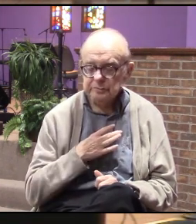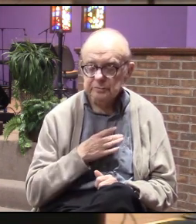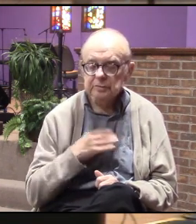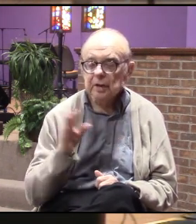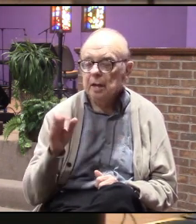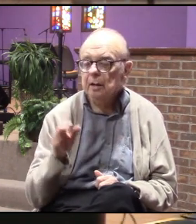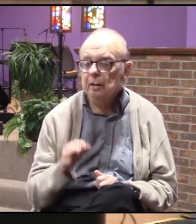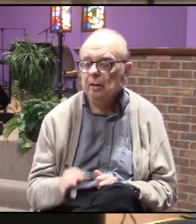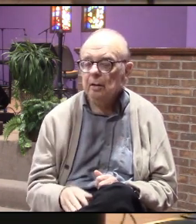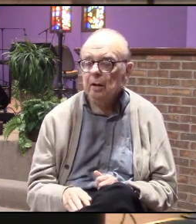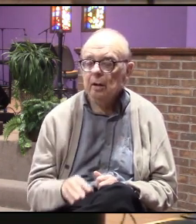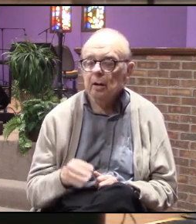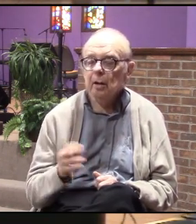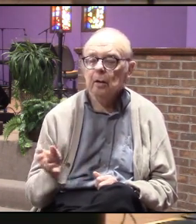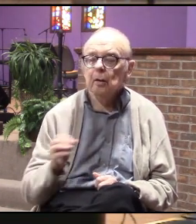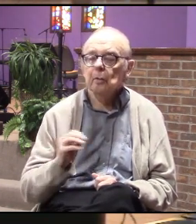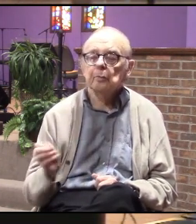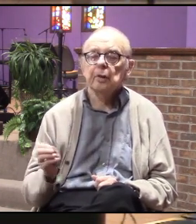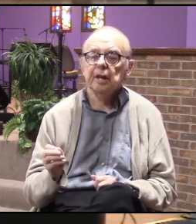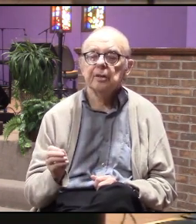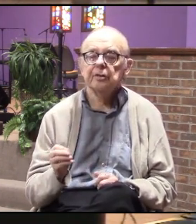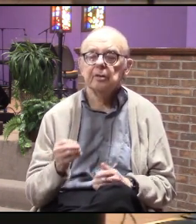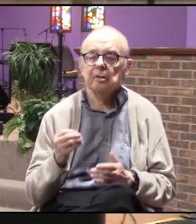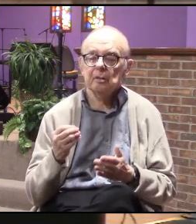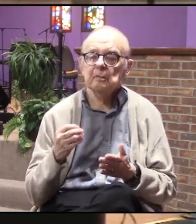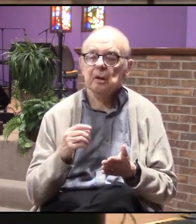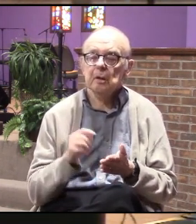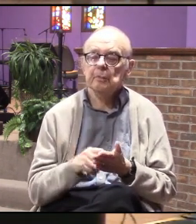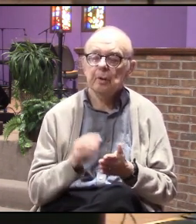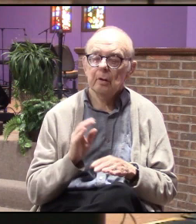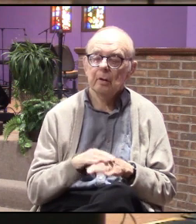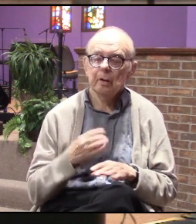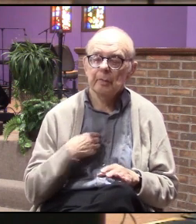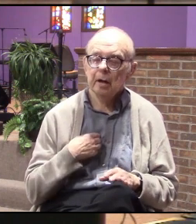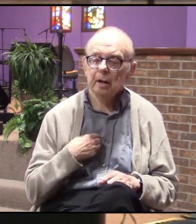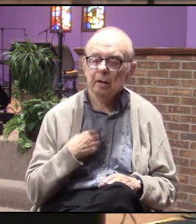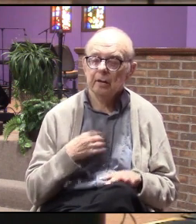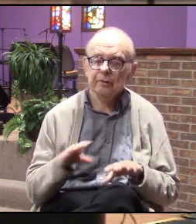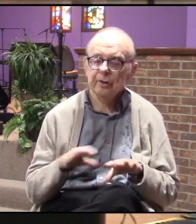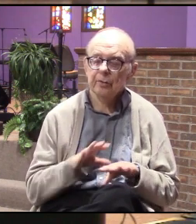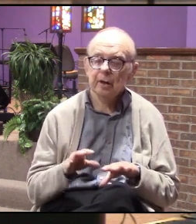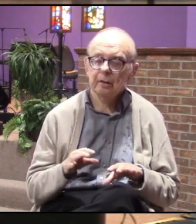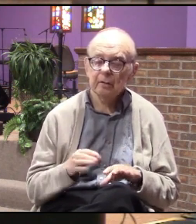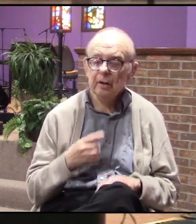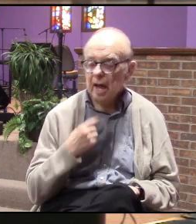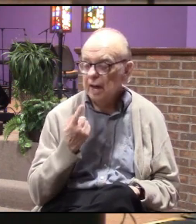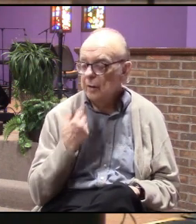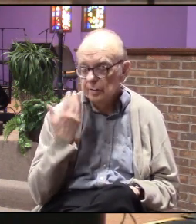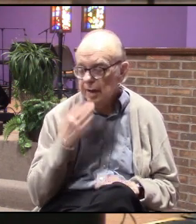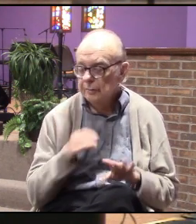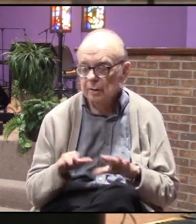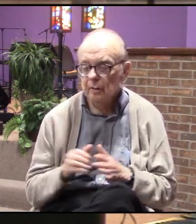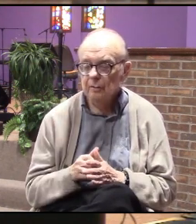Billy, put his on mine. I'll pay for it. He says, you don't have to do that. I said, I know, I don't have to do that. It's your